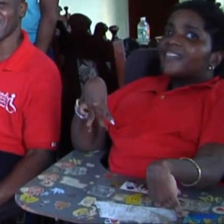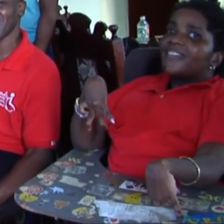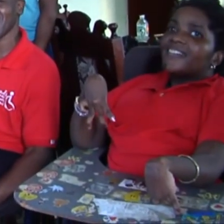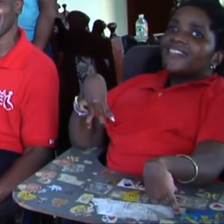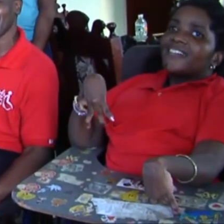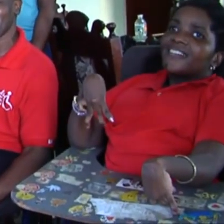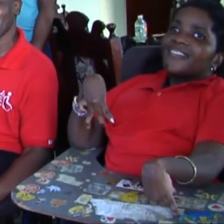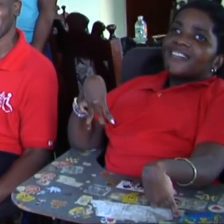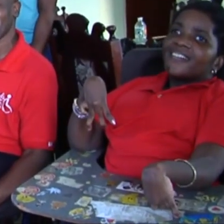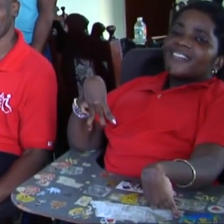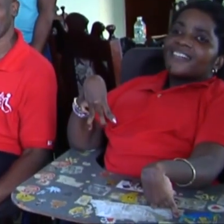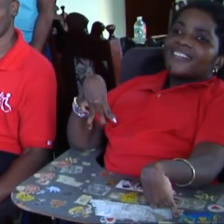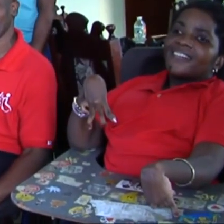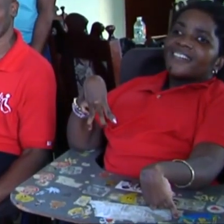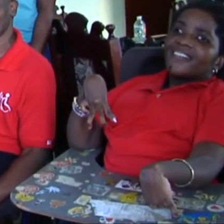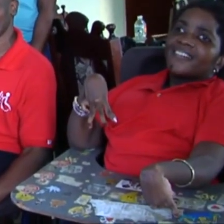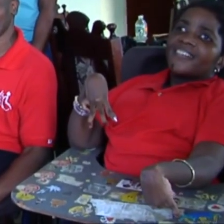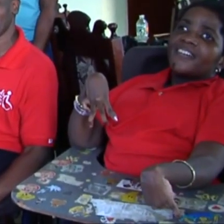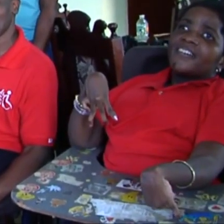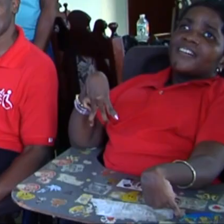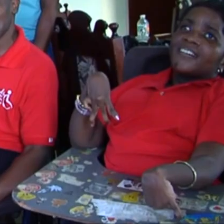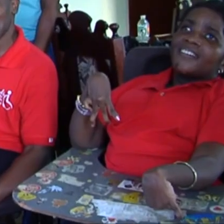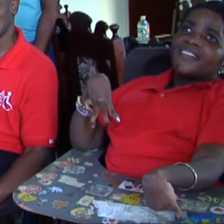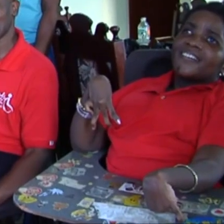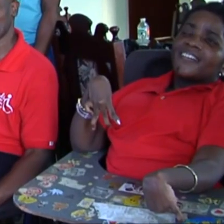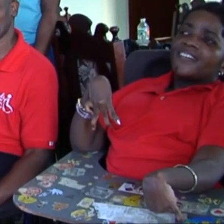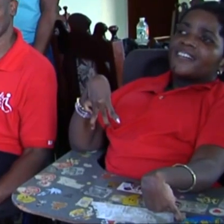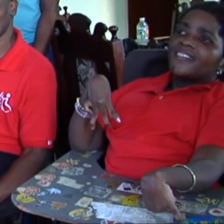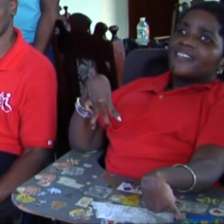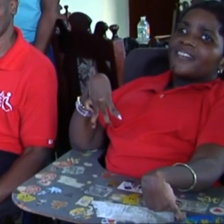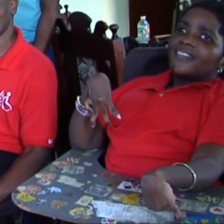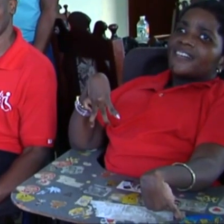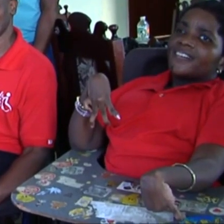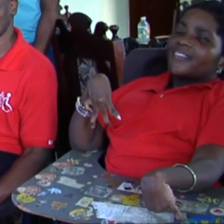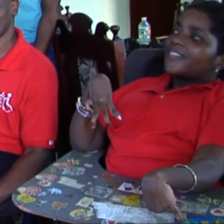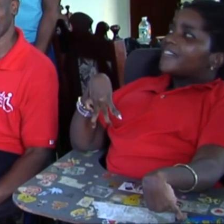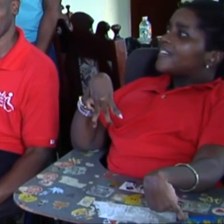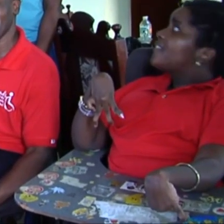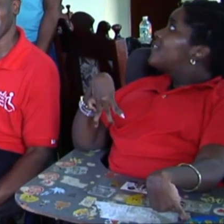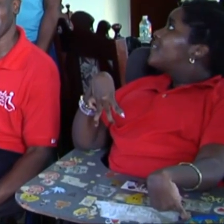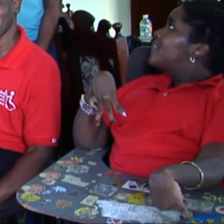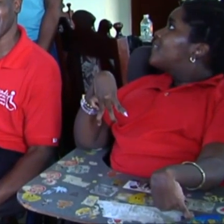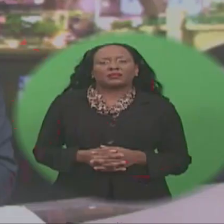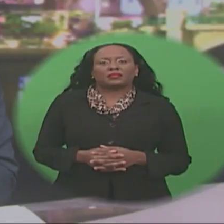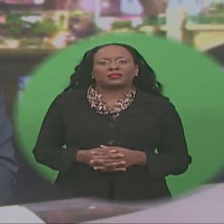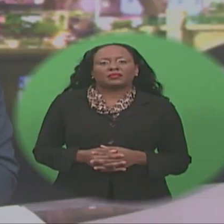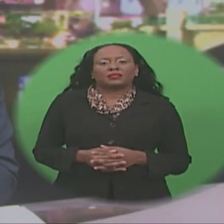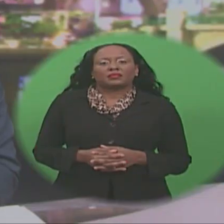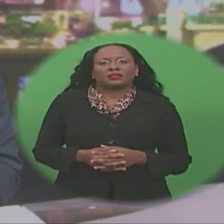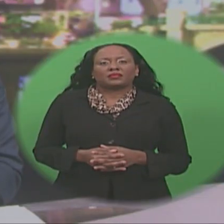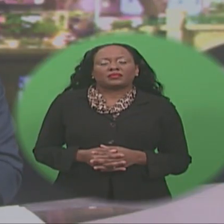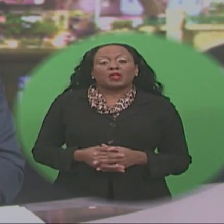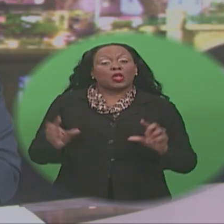Mr. Lashley made the comments as the group, which currently has 17 members, made a presentation to a member of the disabled community, John